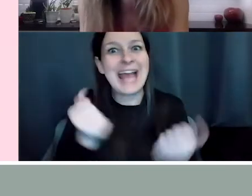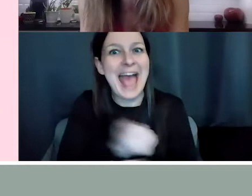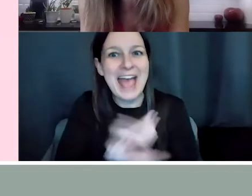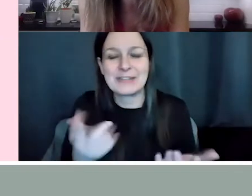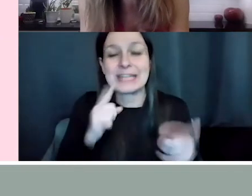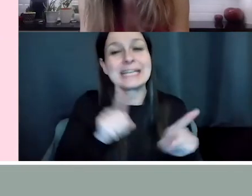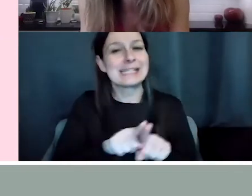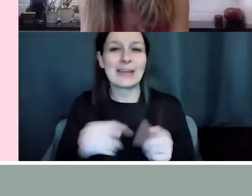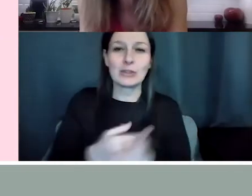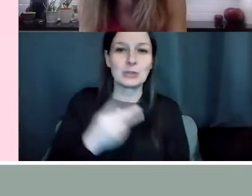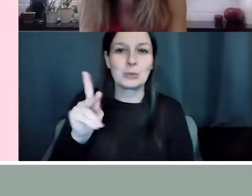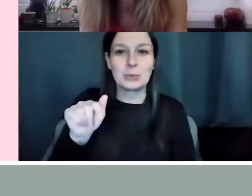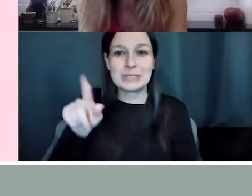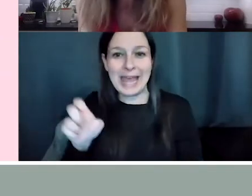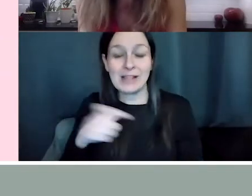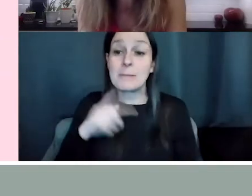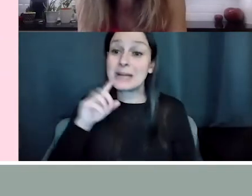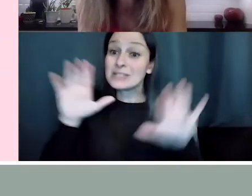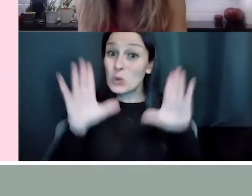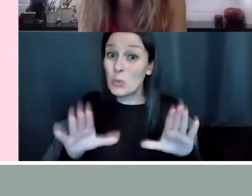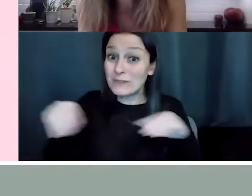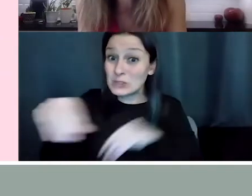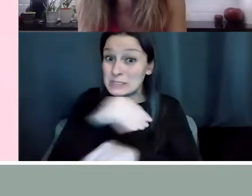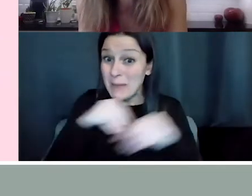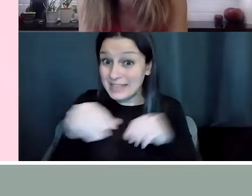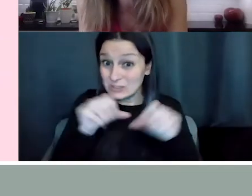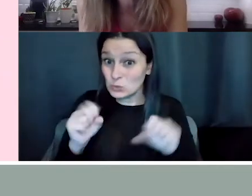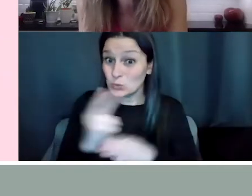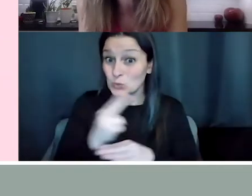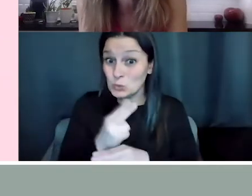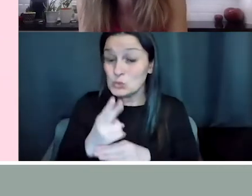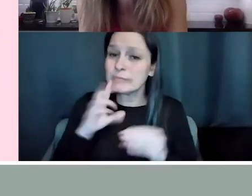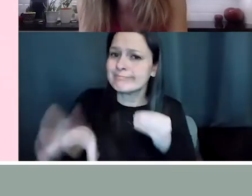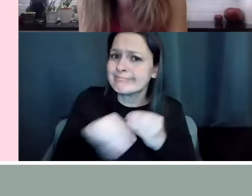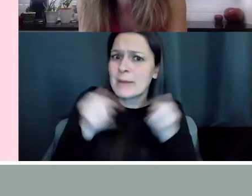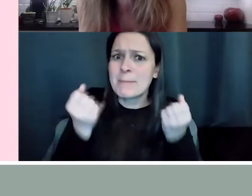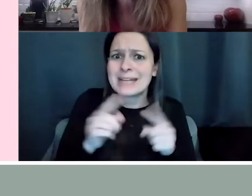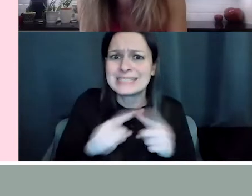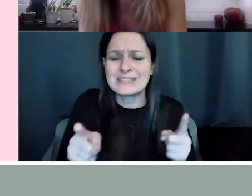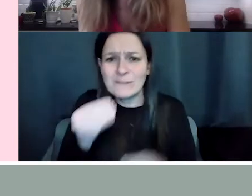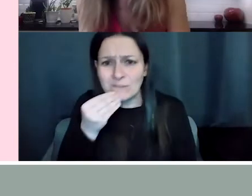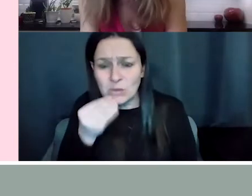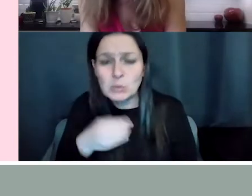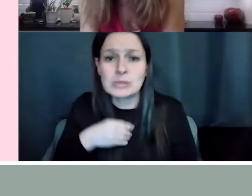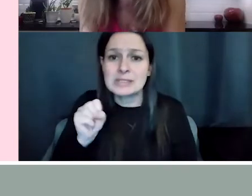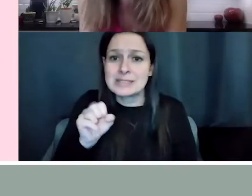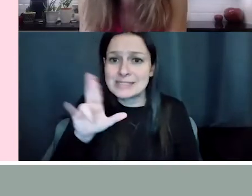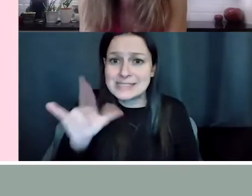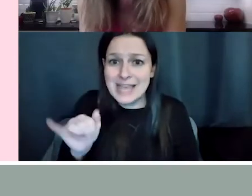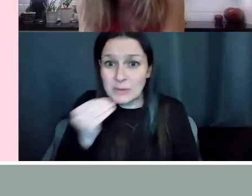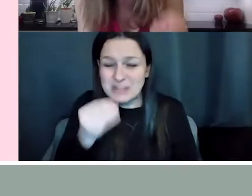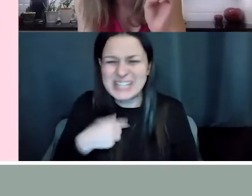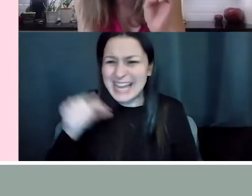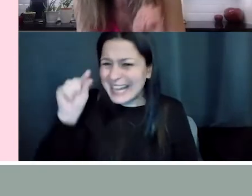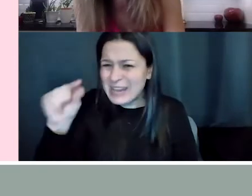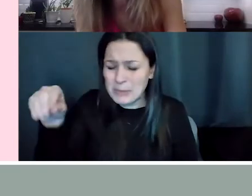it's a wonderful spice to cook with. You can add it to lots of dishes, lots of savory meals, and a little bit goes a long